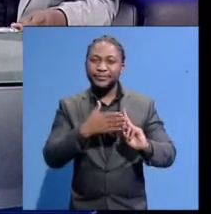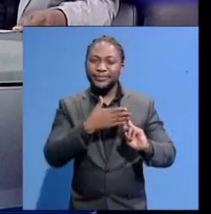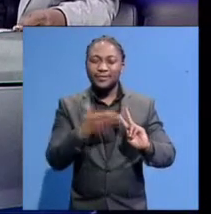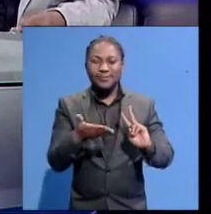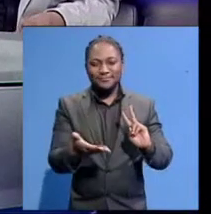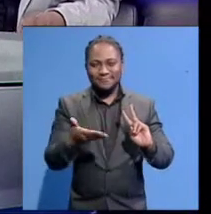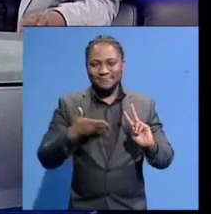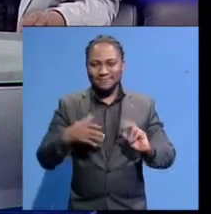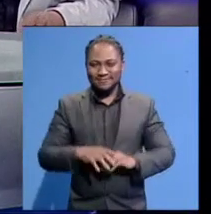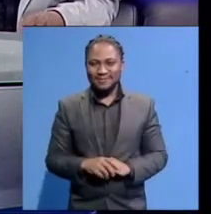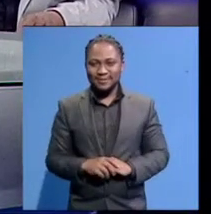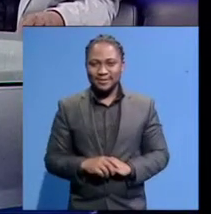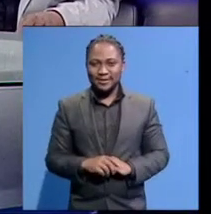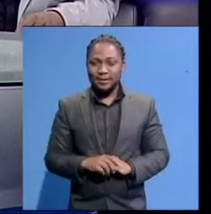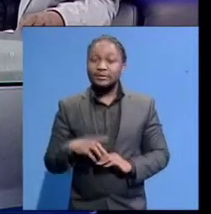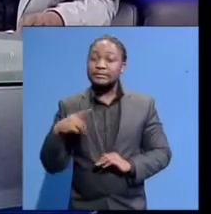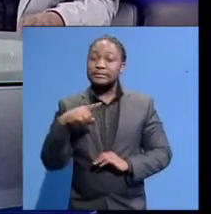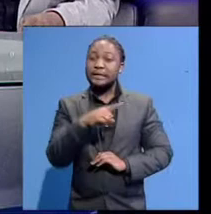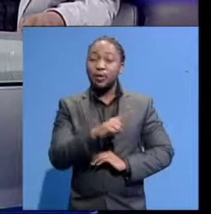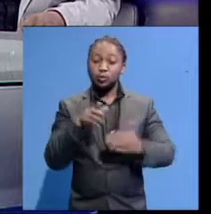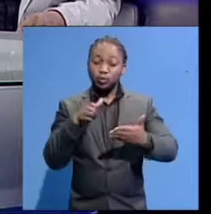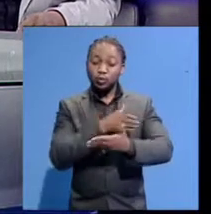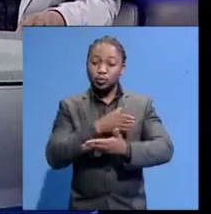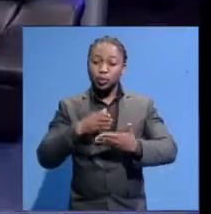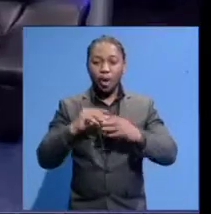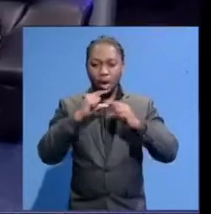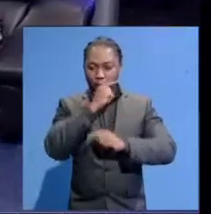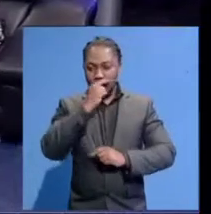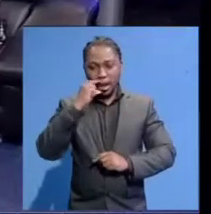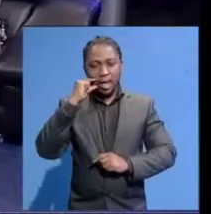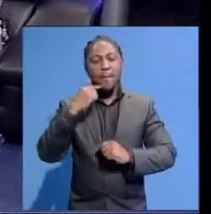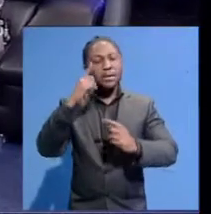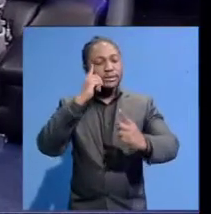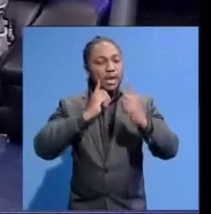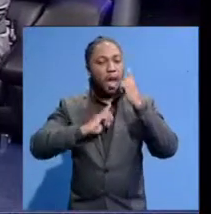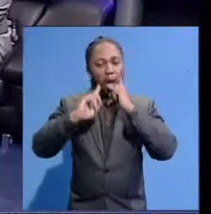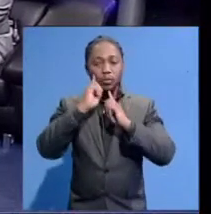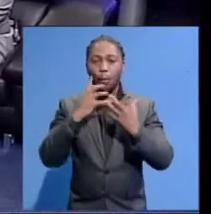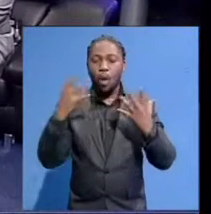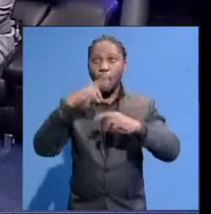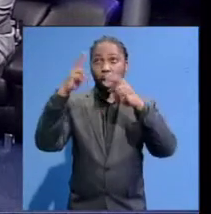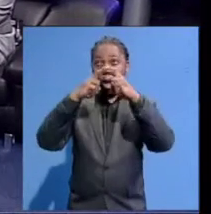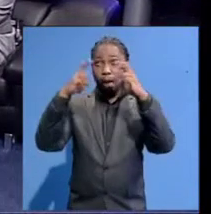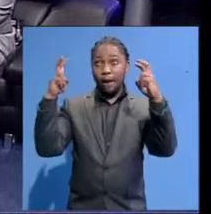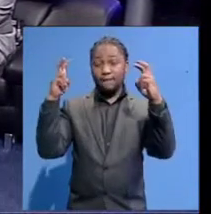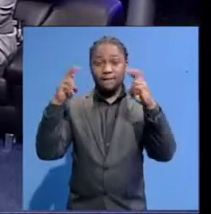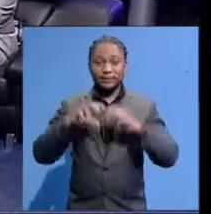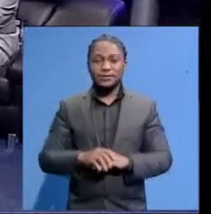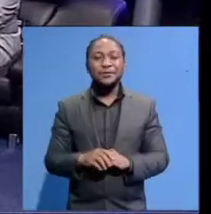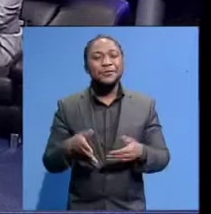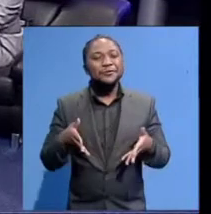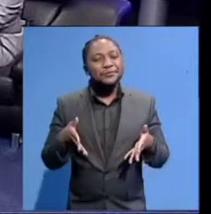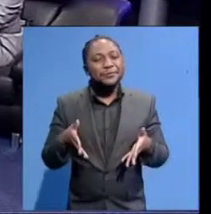Slota's tears in heaven to the tears on earth that the rains have been reminding us of, today truly is a bittersweet